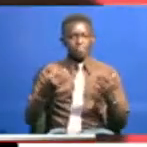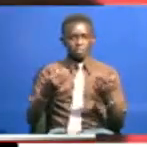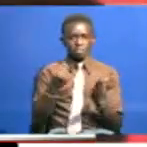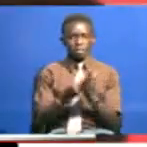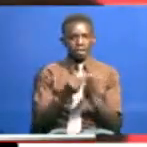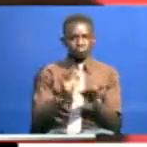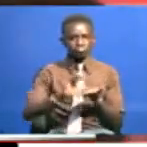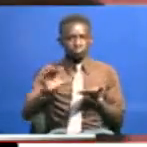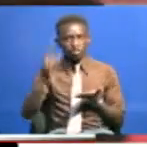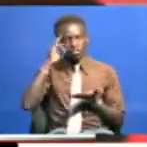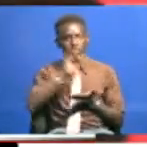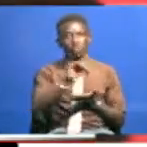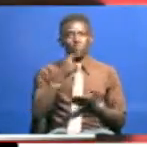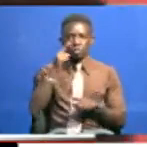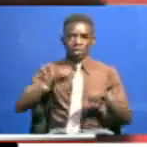kujimudu.